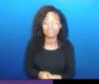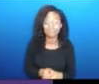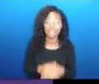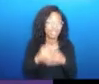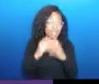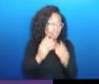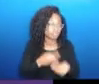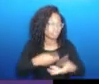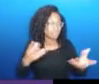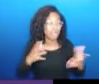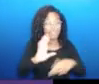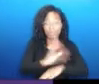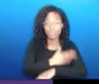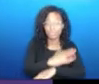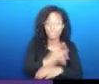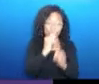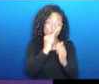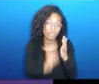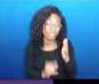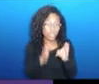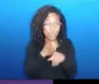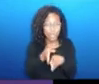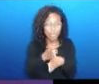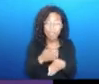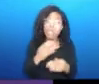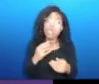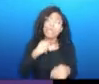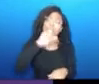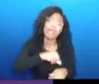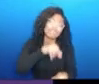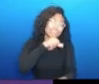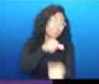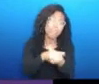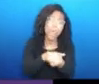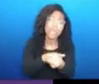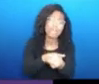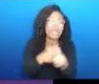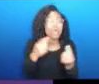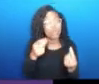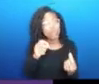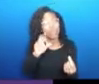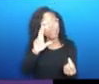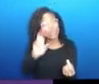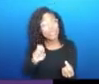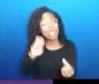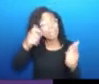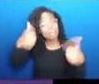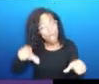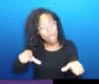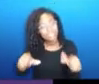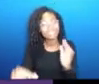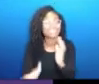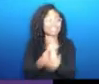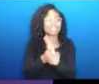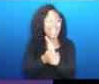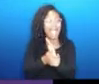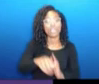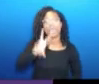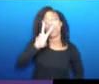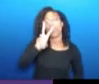music or artistic career, we'd love to support them by reposting it and tagging WeAreABLE.